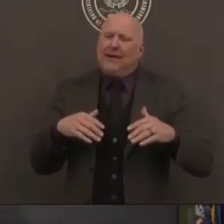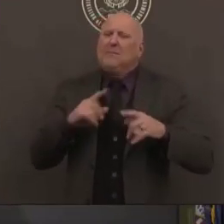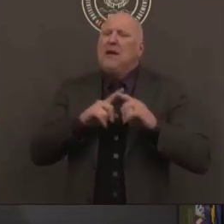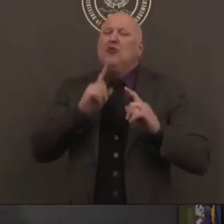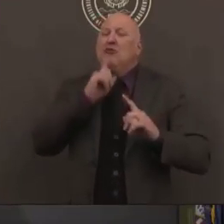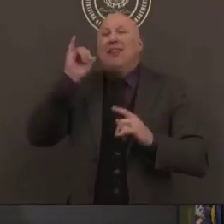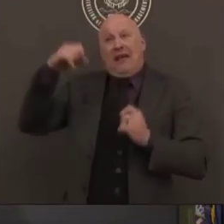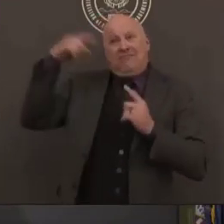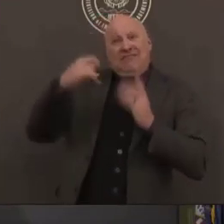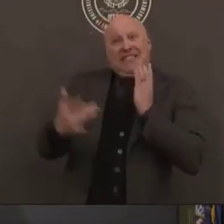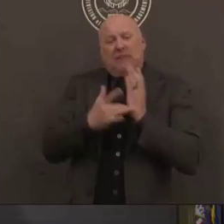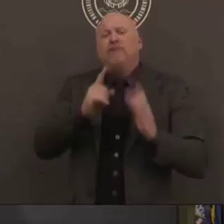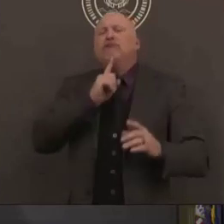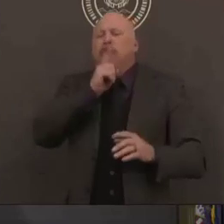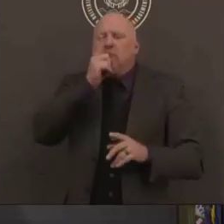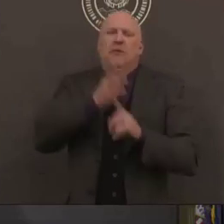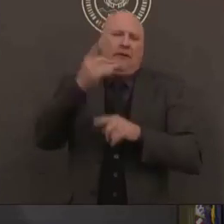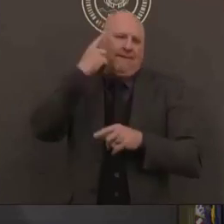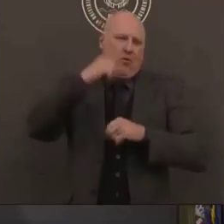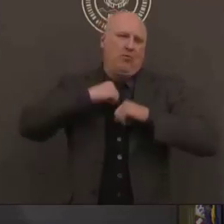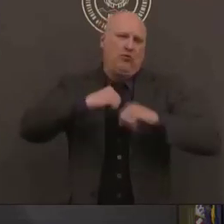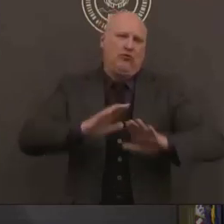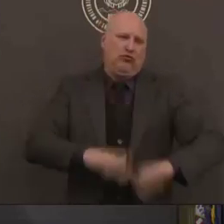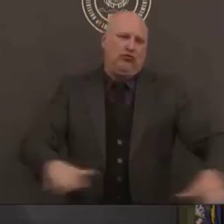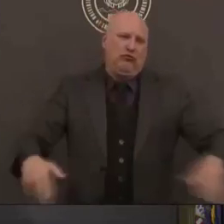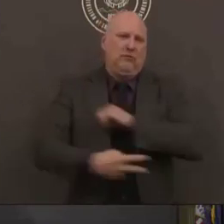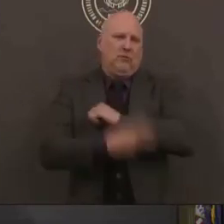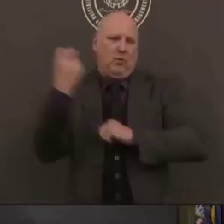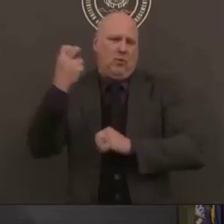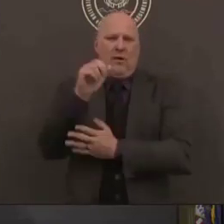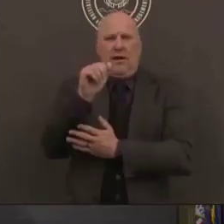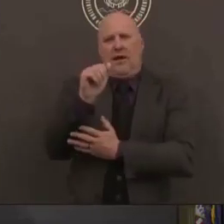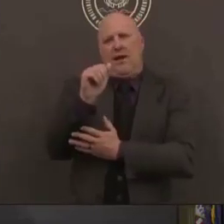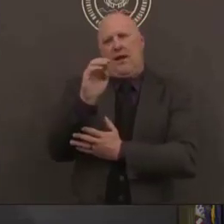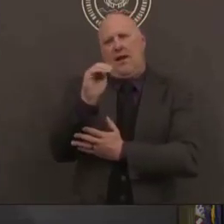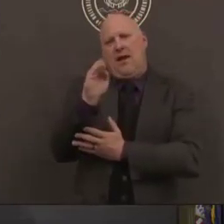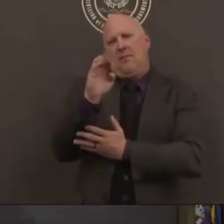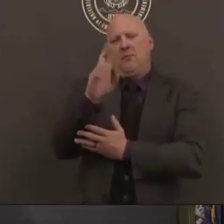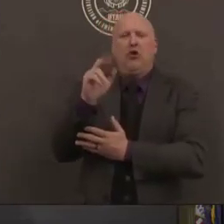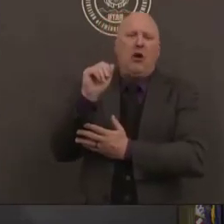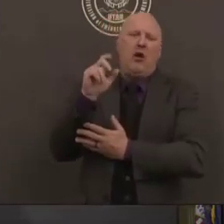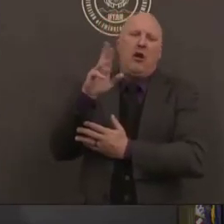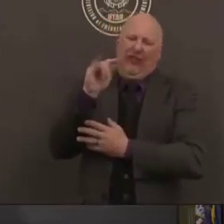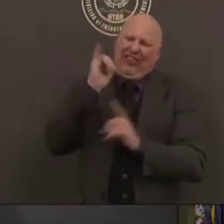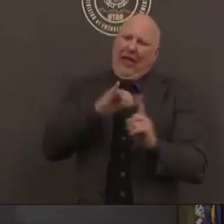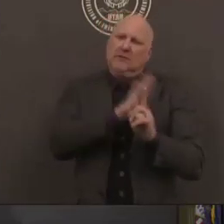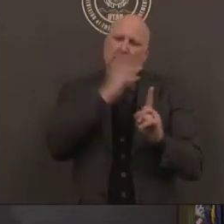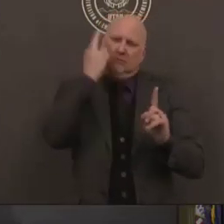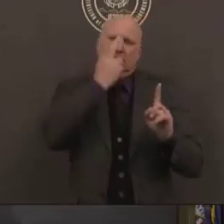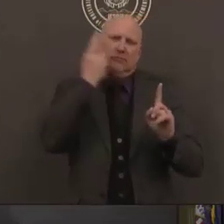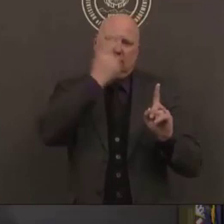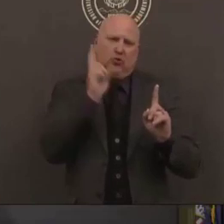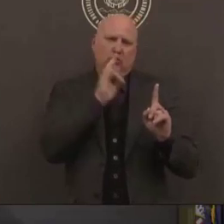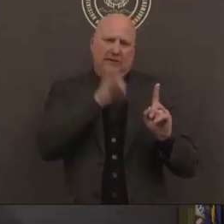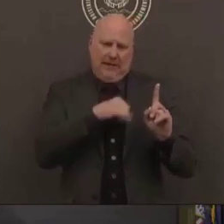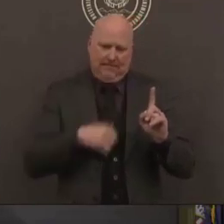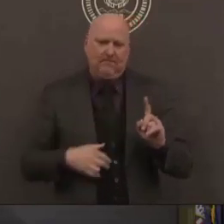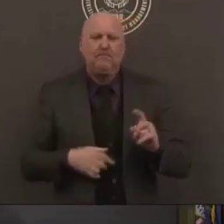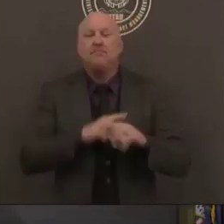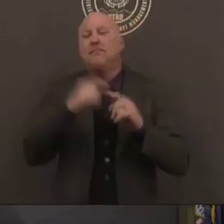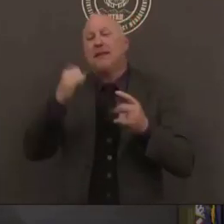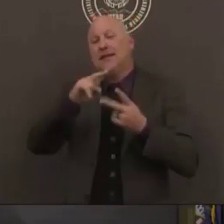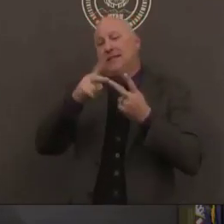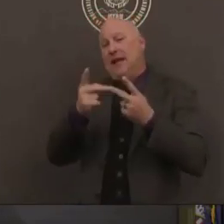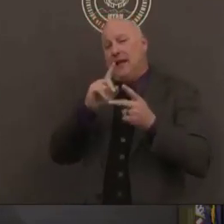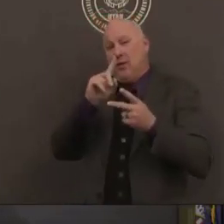for Utahns. This technology still exists. And then you asked about the signs. Yes, we're expecting to use they're called